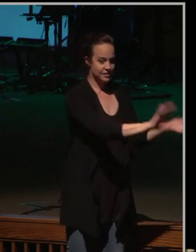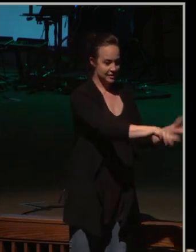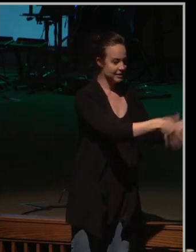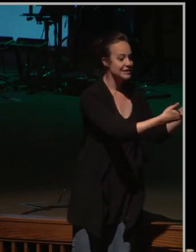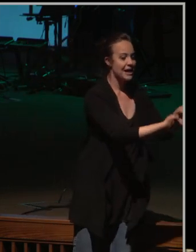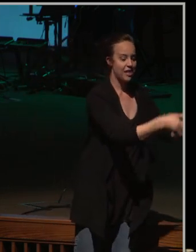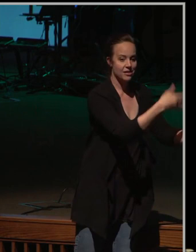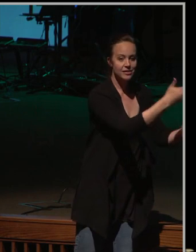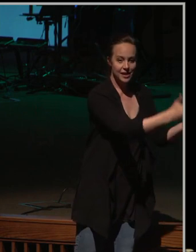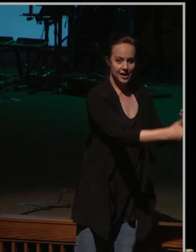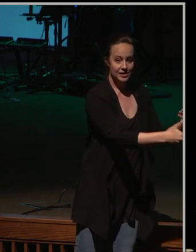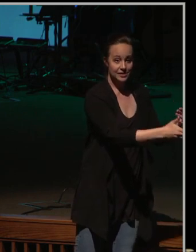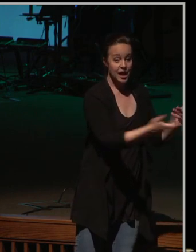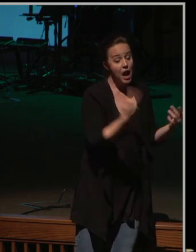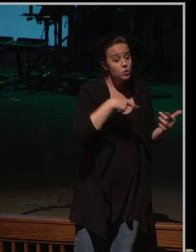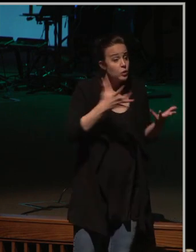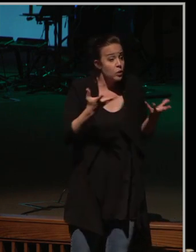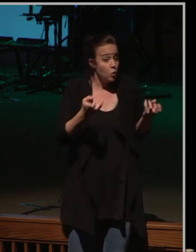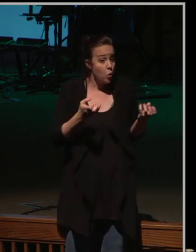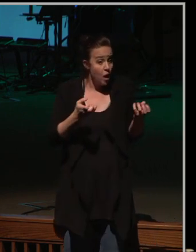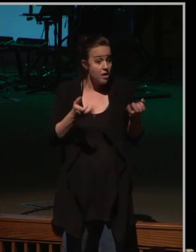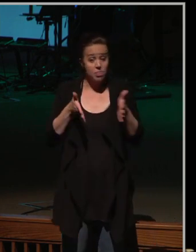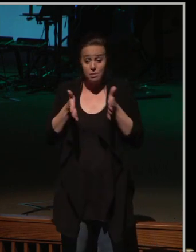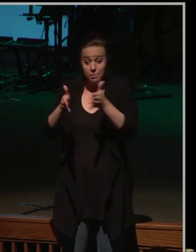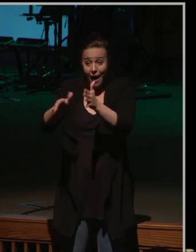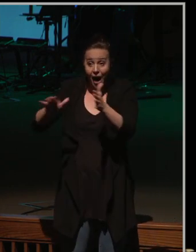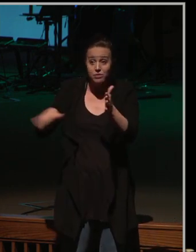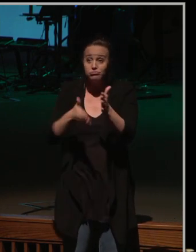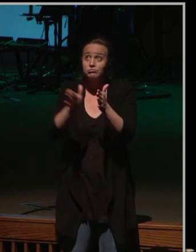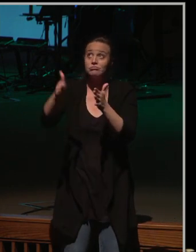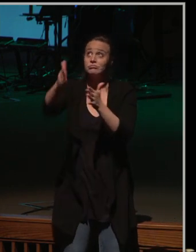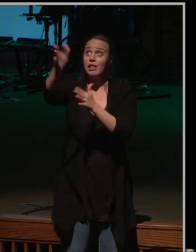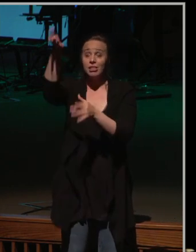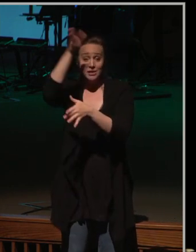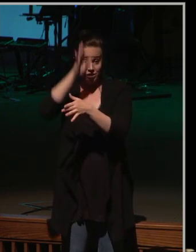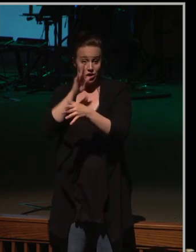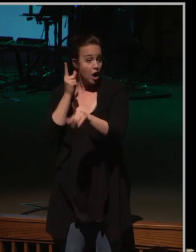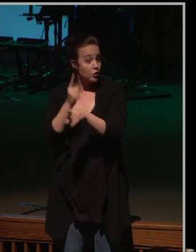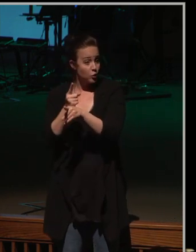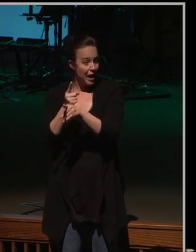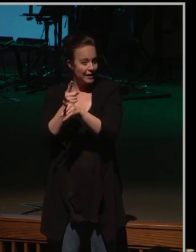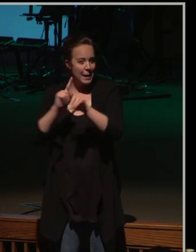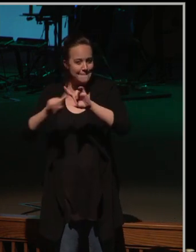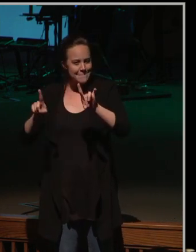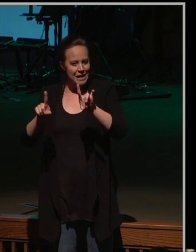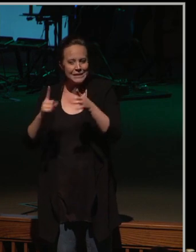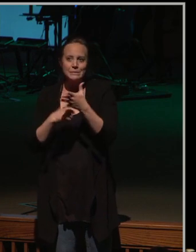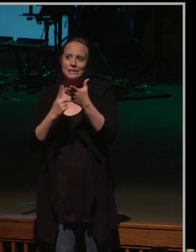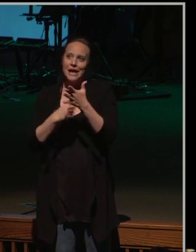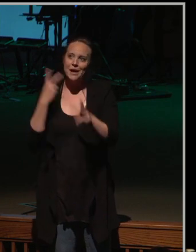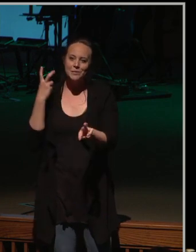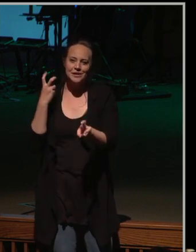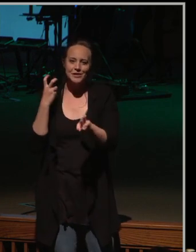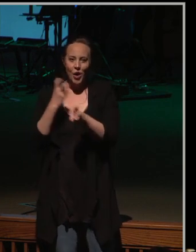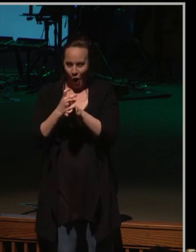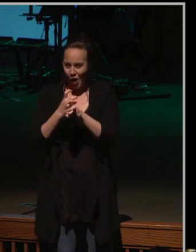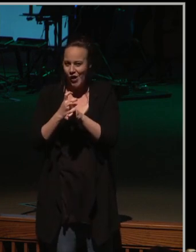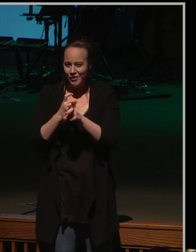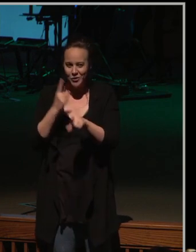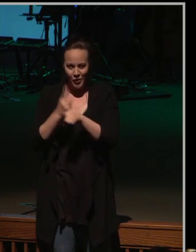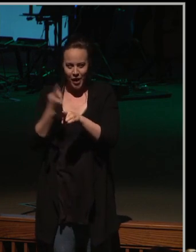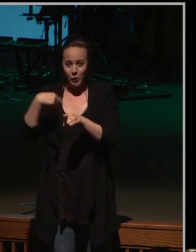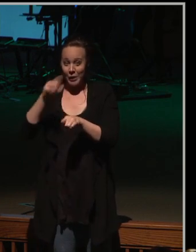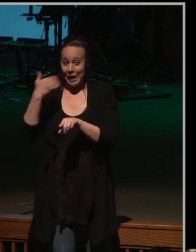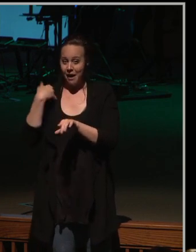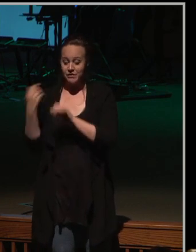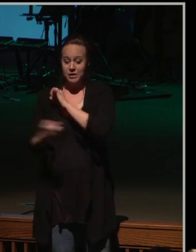to go down this path that leads to God, I think there are often times when we start to hear and see things on this other path, and maybe we start to drift.